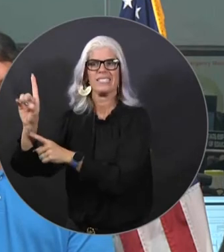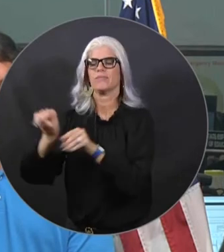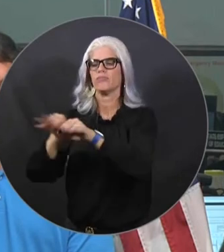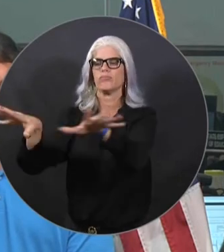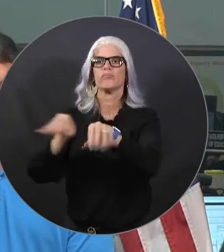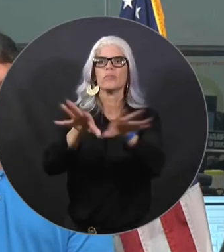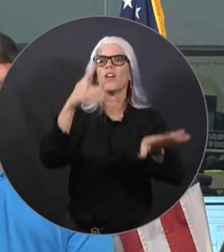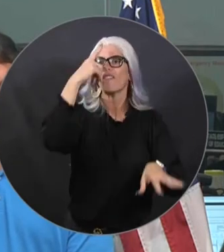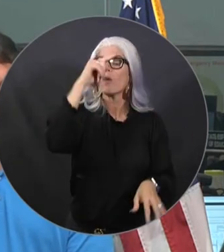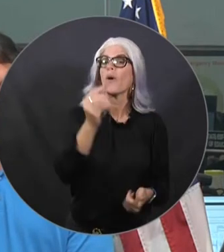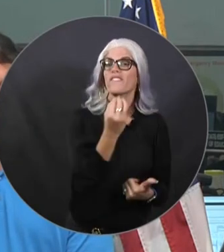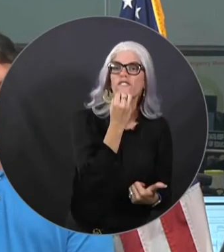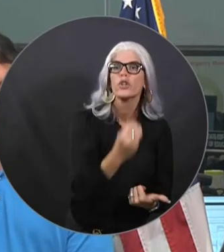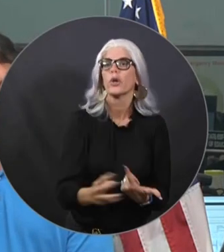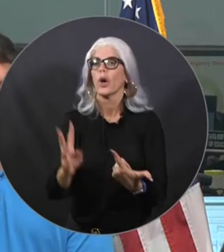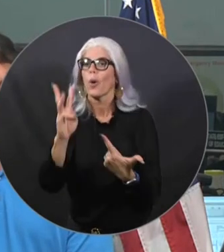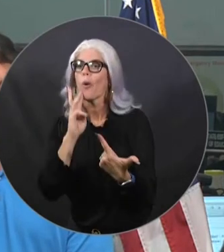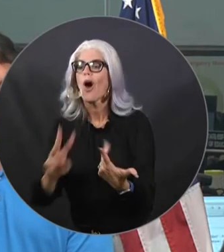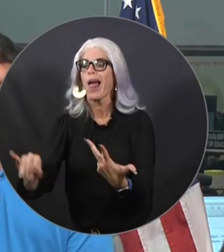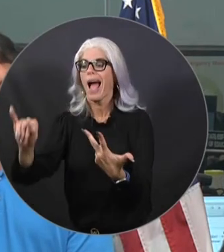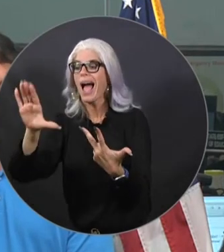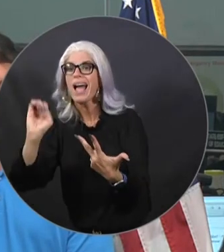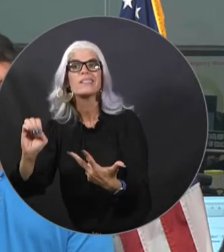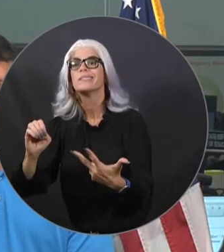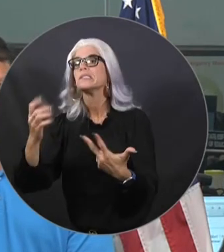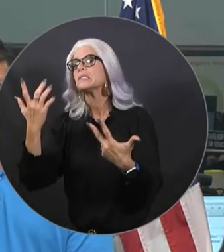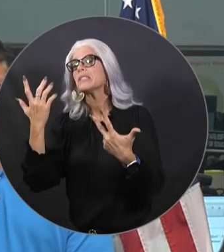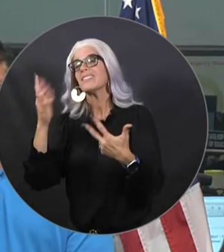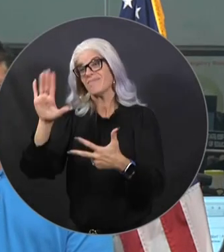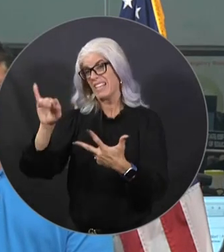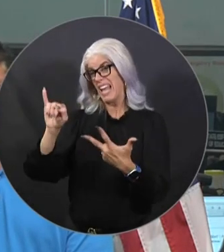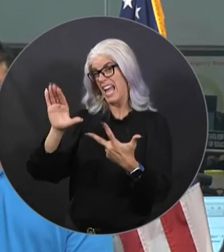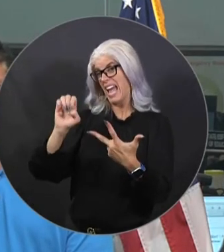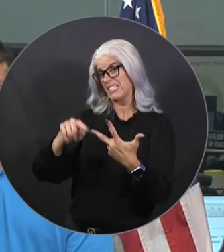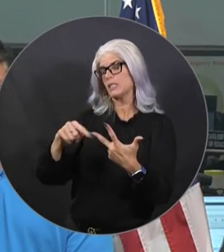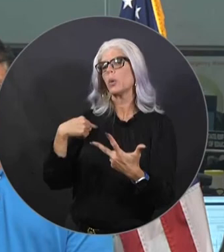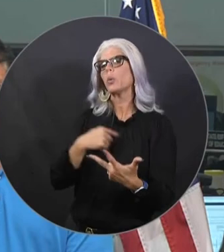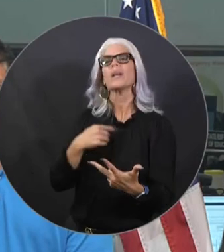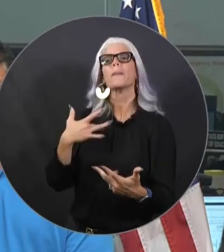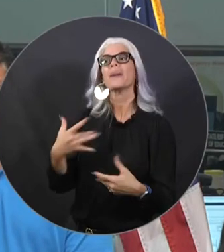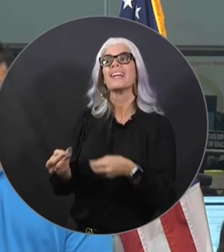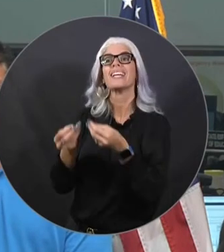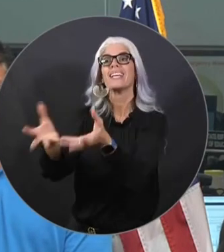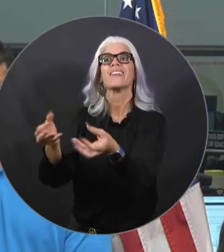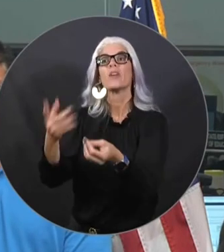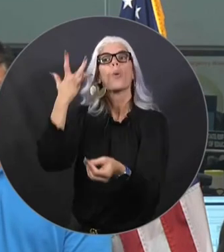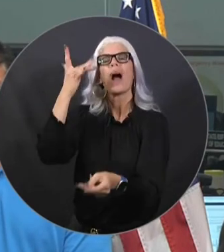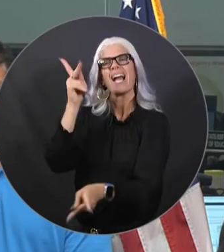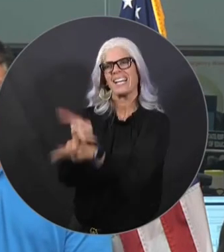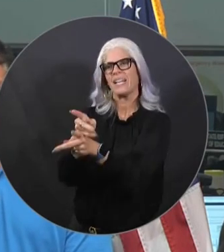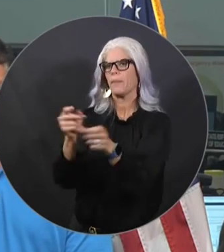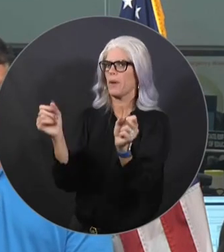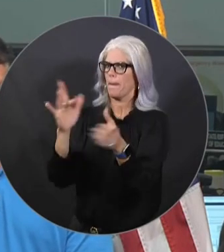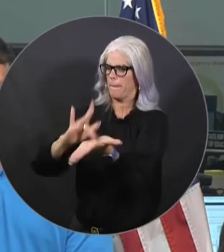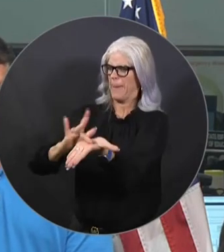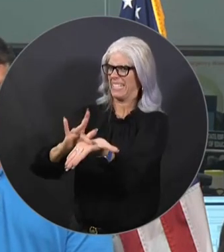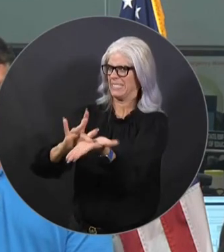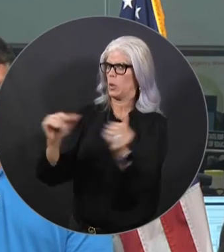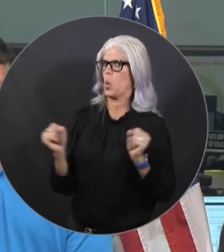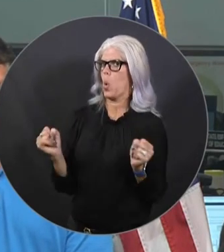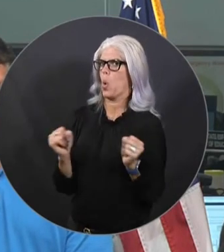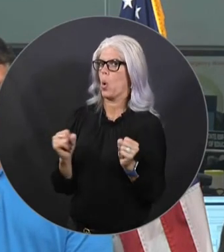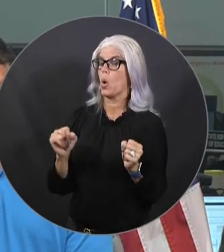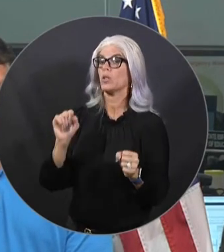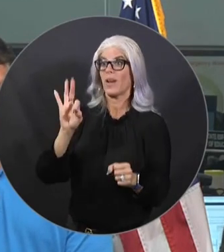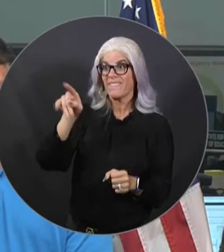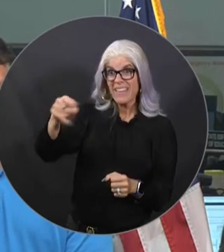And I want to manage that expectation. Ice is usually given to help keep cold medications cold. So if that's the situation, you